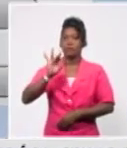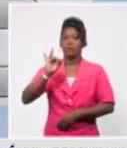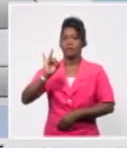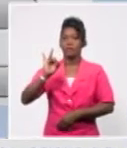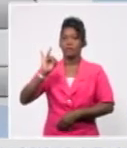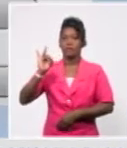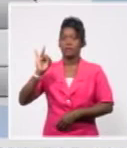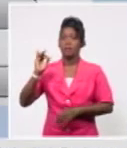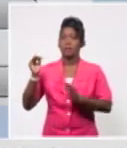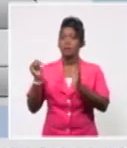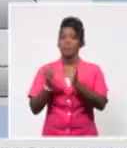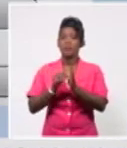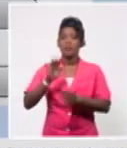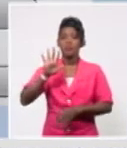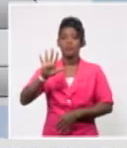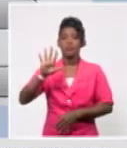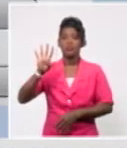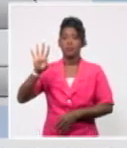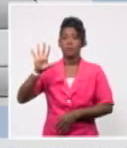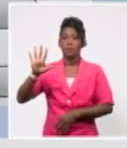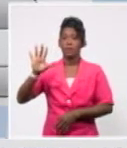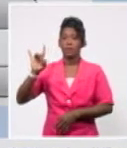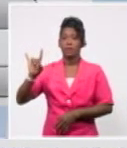summarize, of the